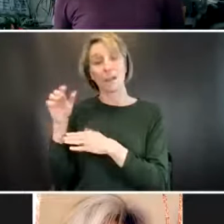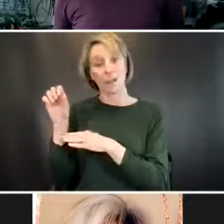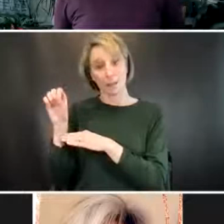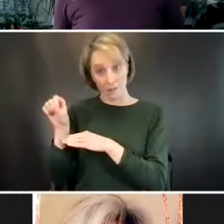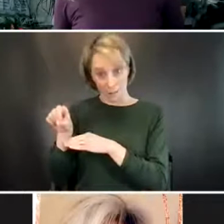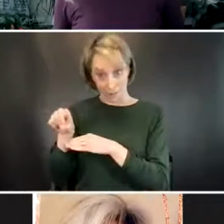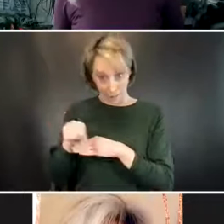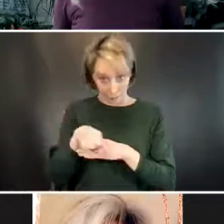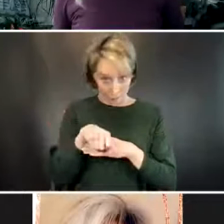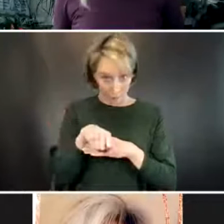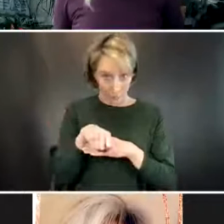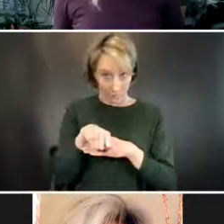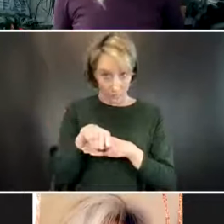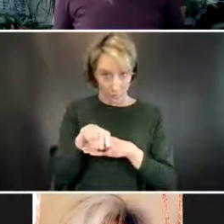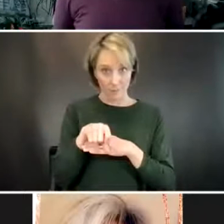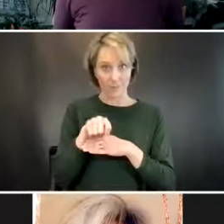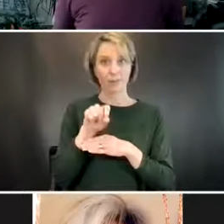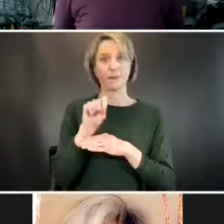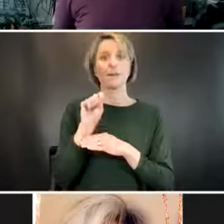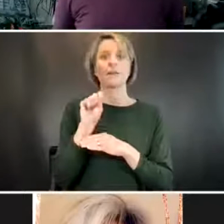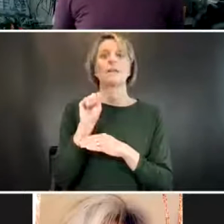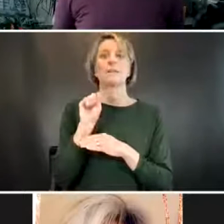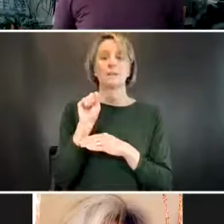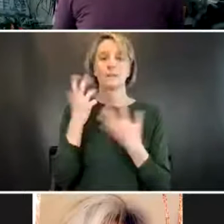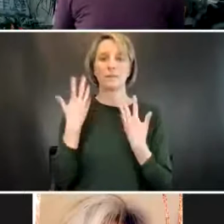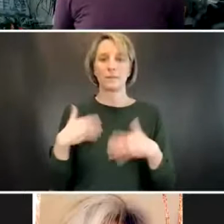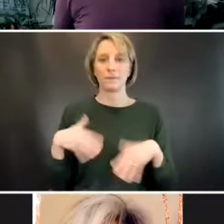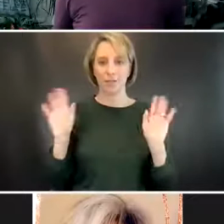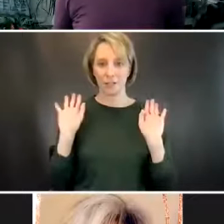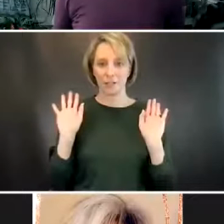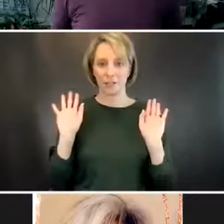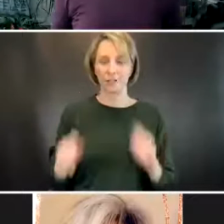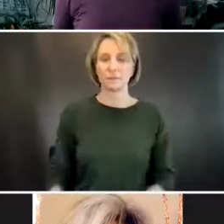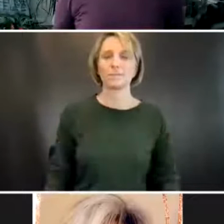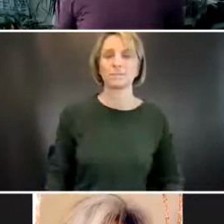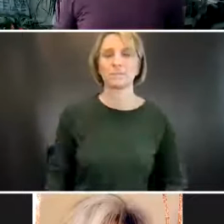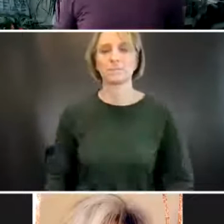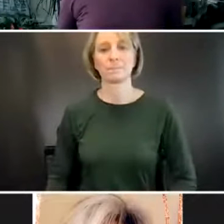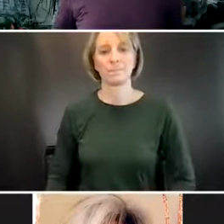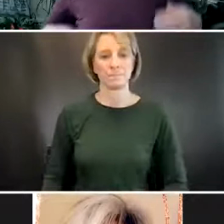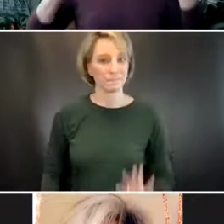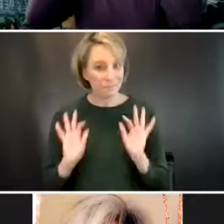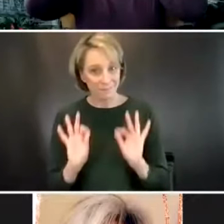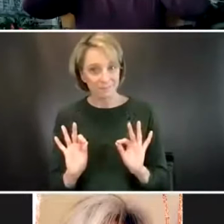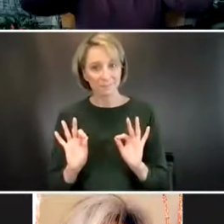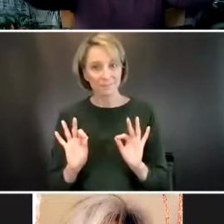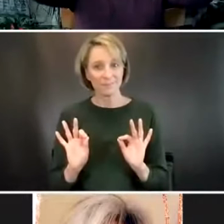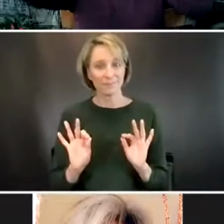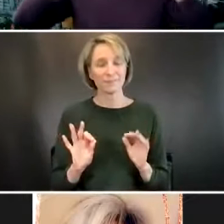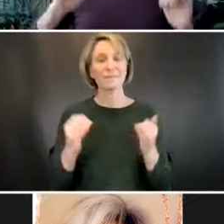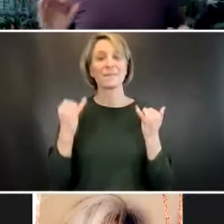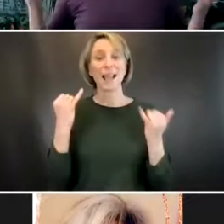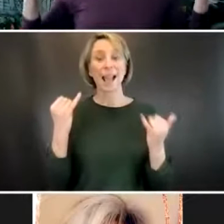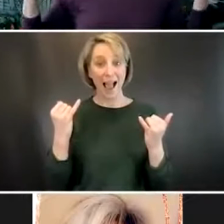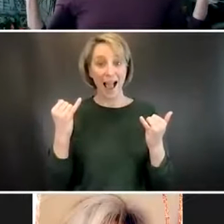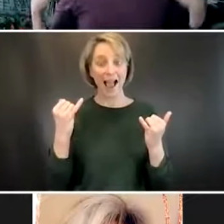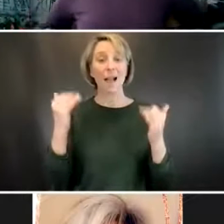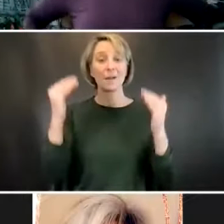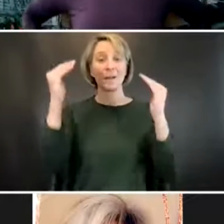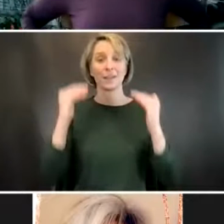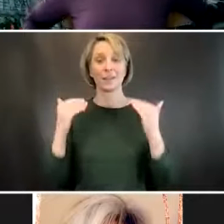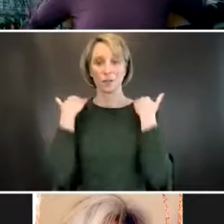your chest, come to stillness and just raise your head up. Great. And now for the shoulders, feel free